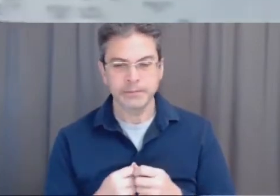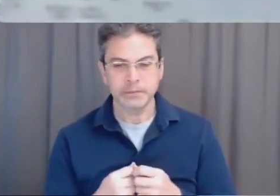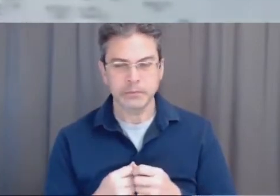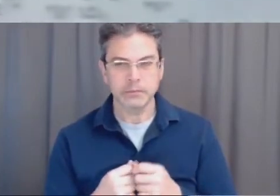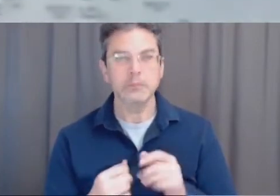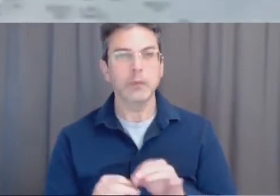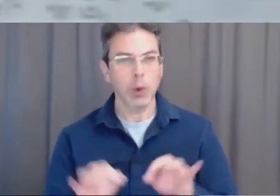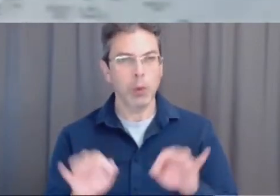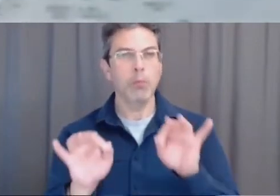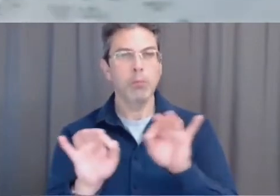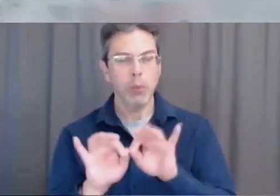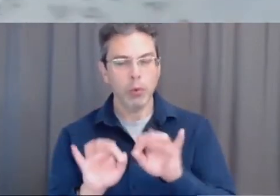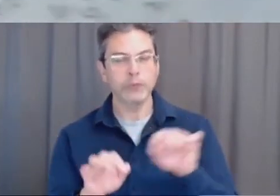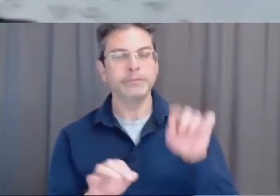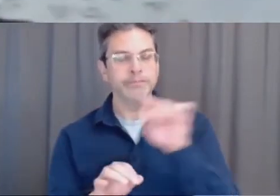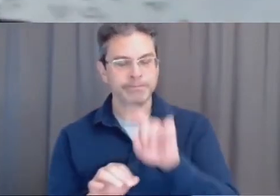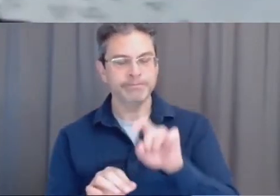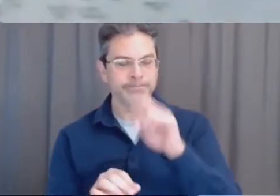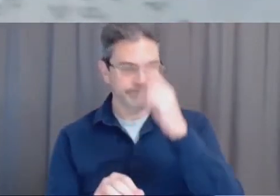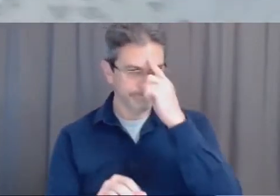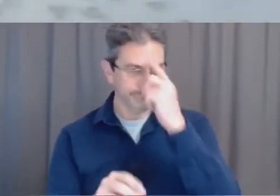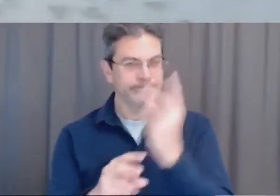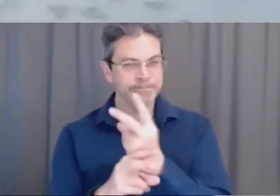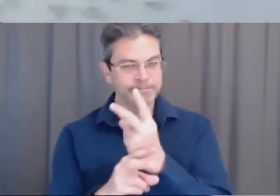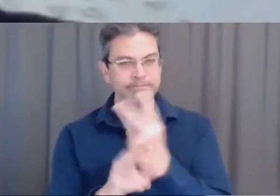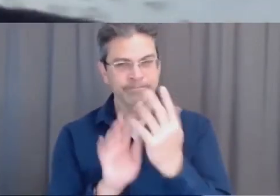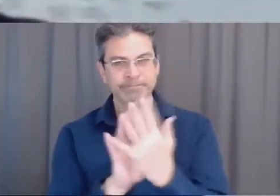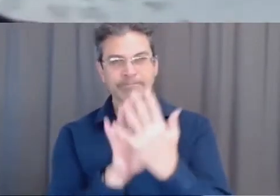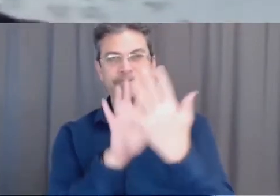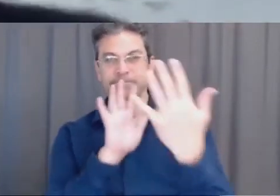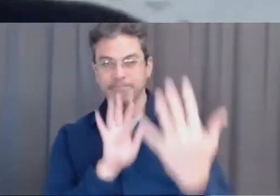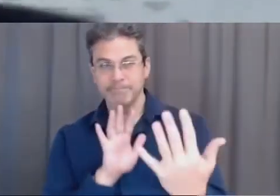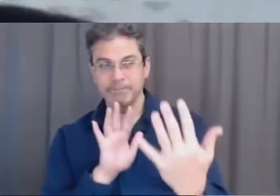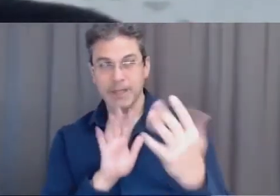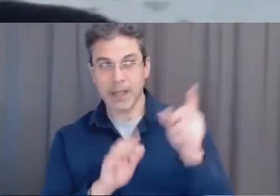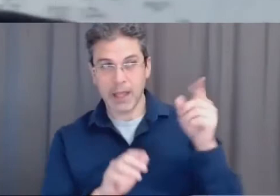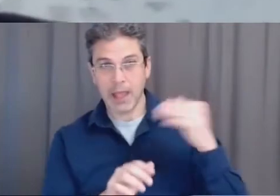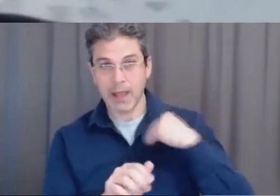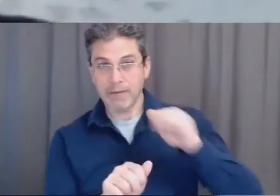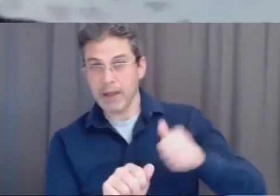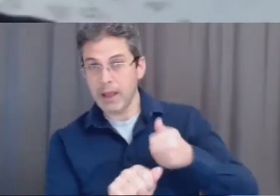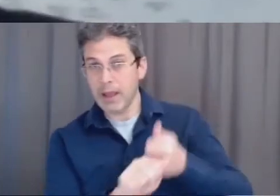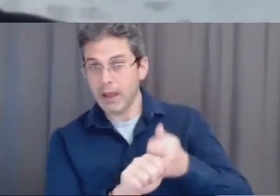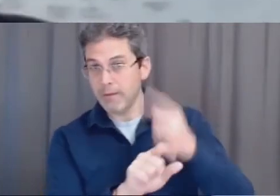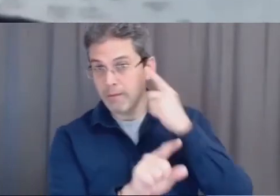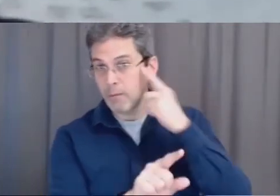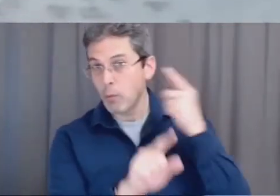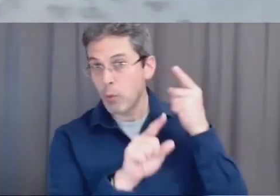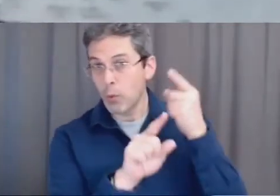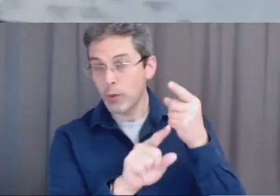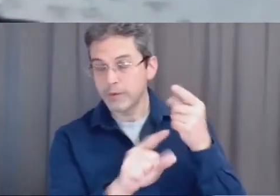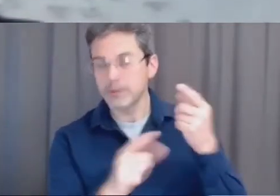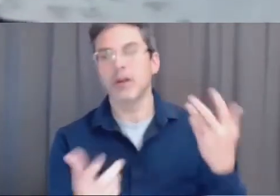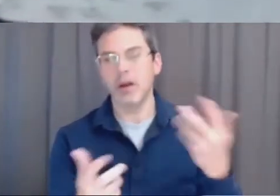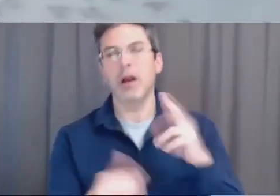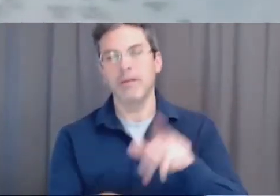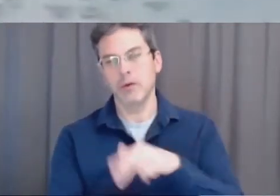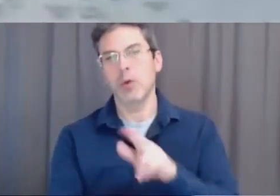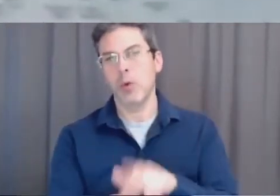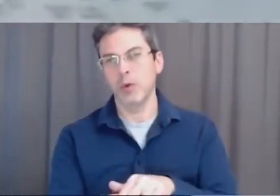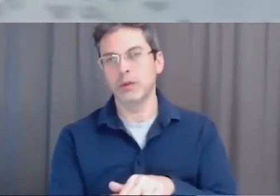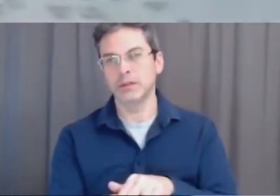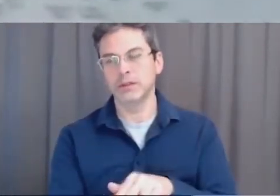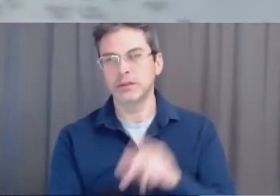with a grain of salt. You know, are there ulterior motives? Of course, you know, there may be something to trying to